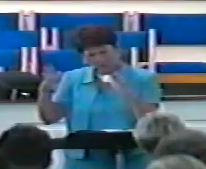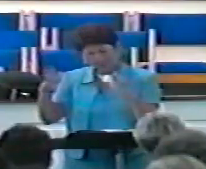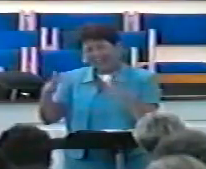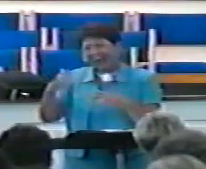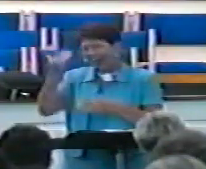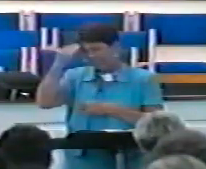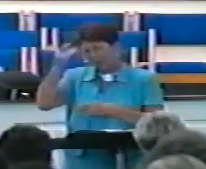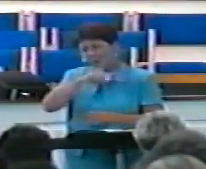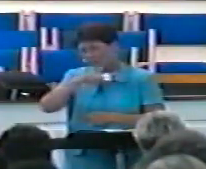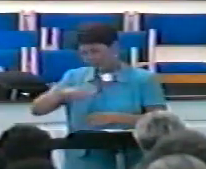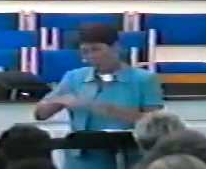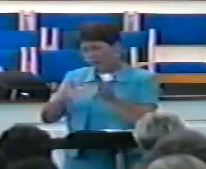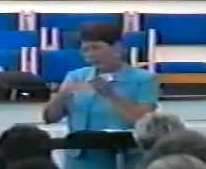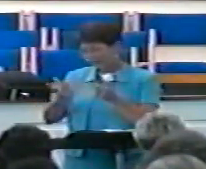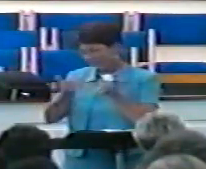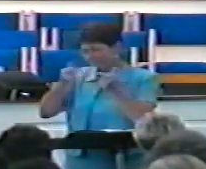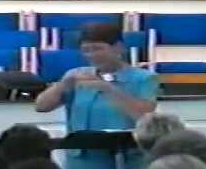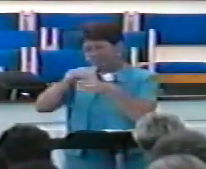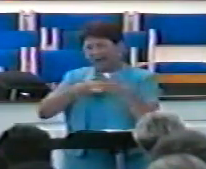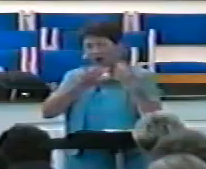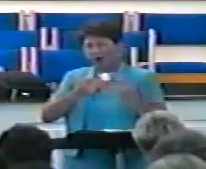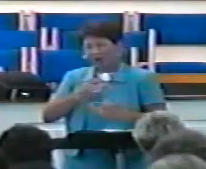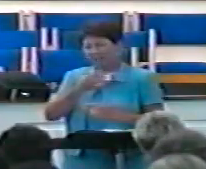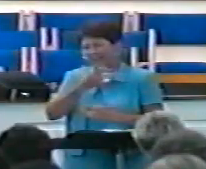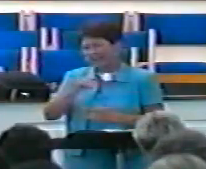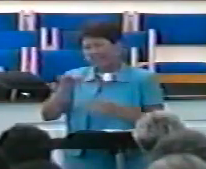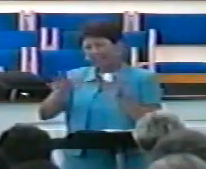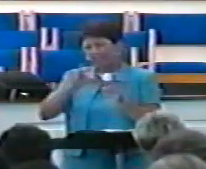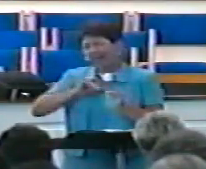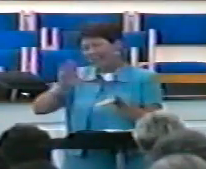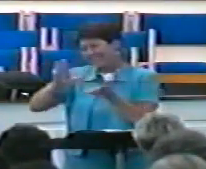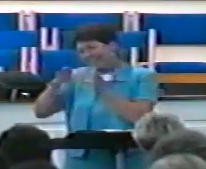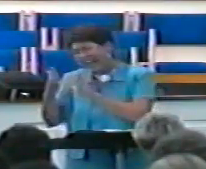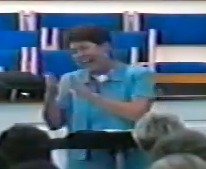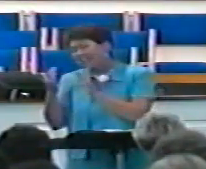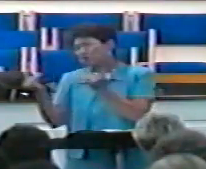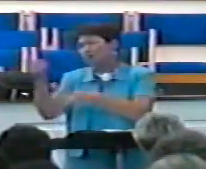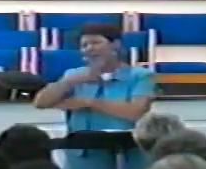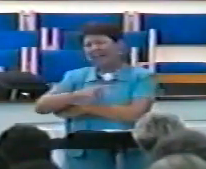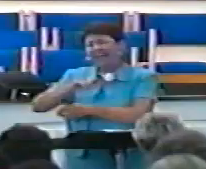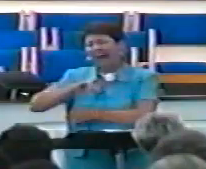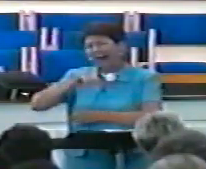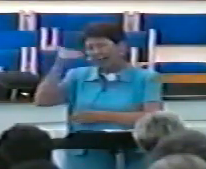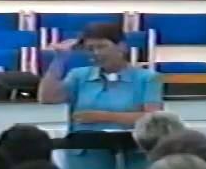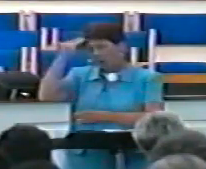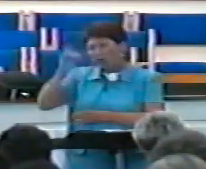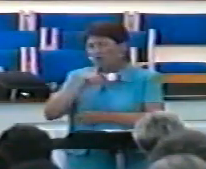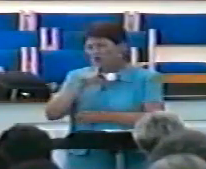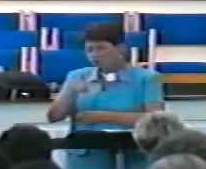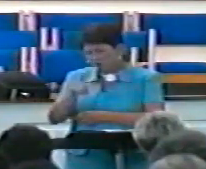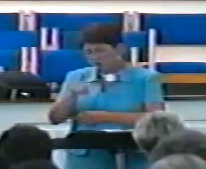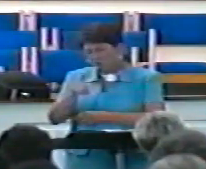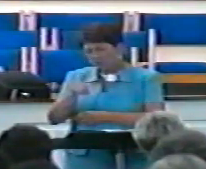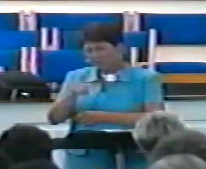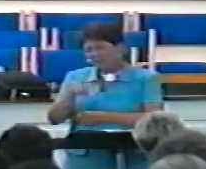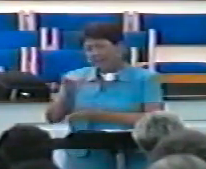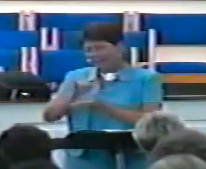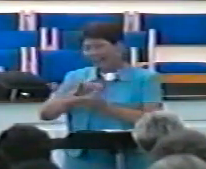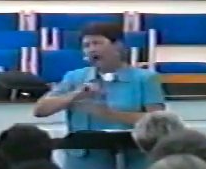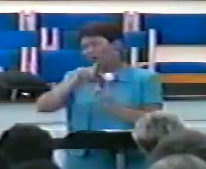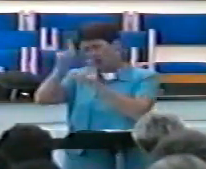were to die today, I'm as sure as heaven as if I spent last night there. Brother Keith, I know I'm saved. I'm glad I'm